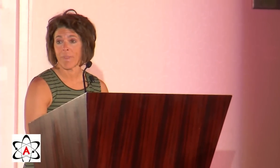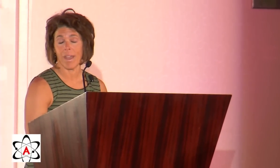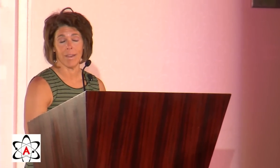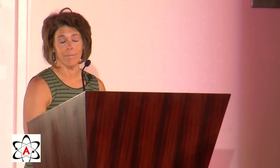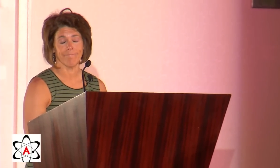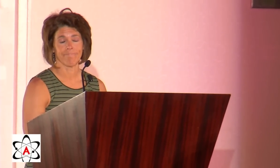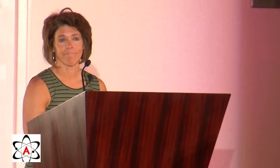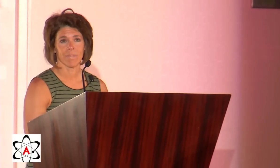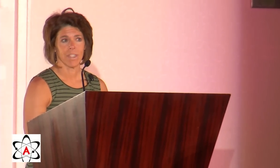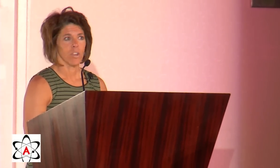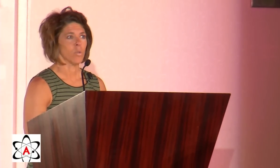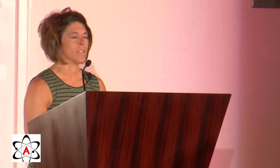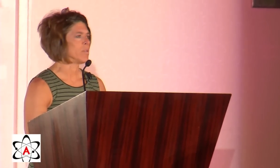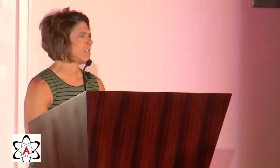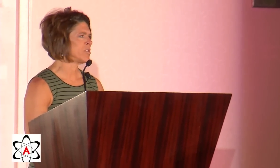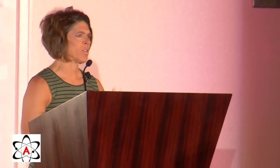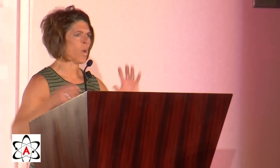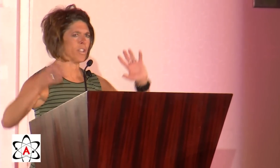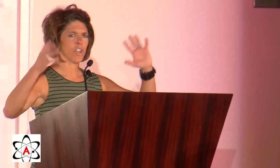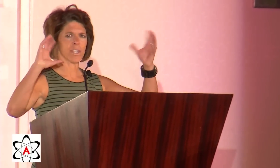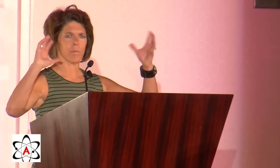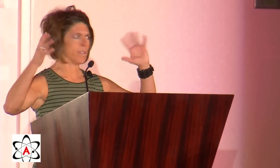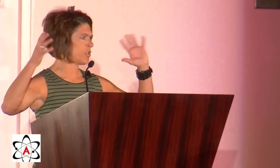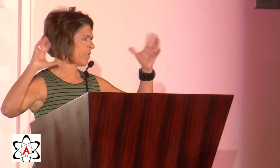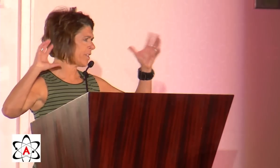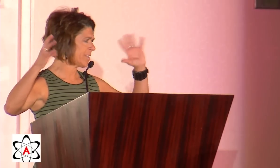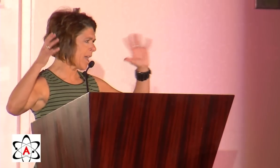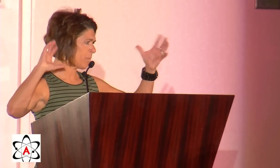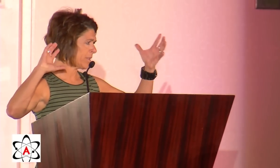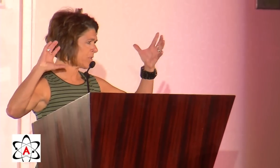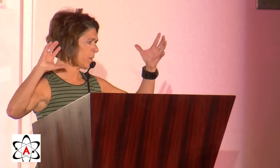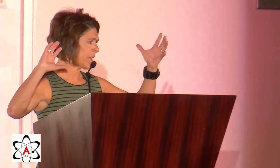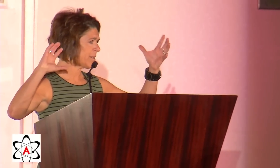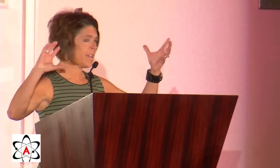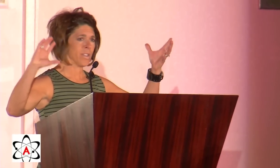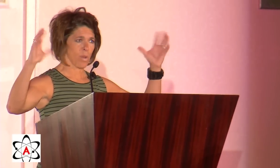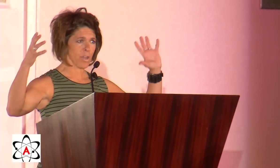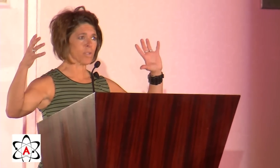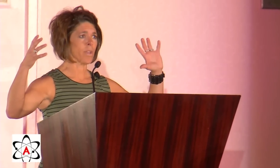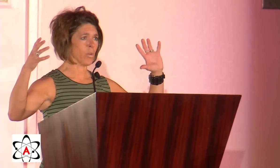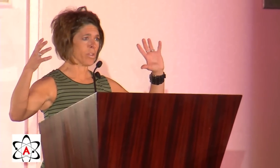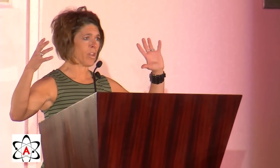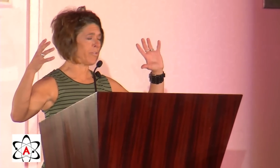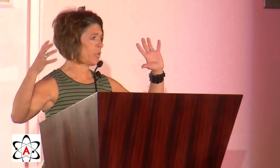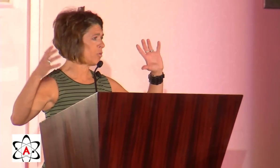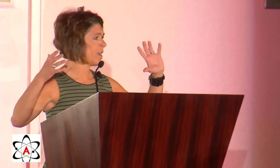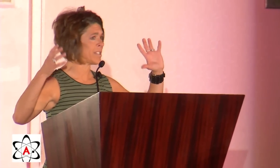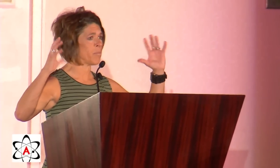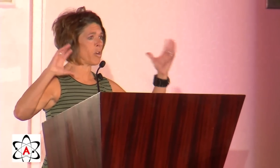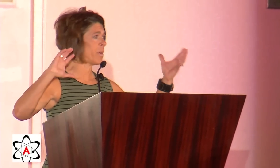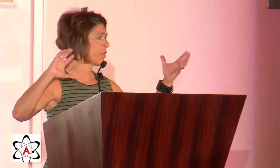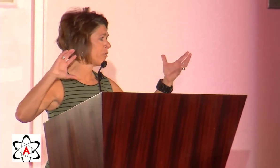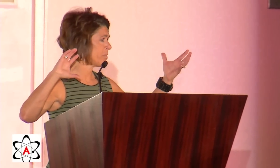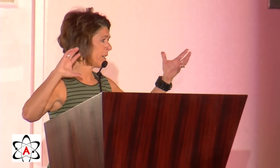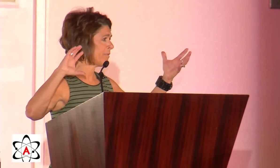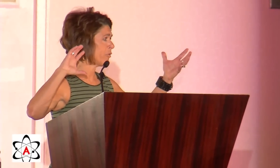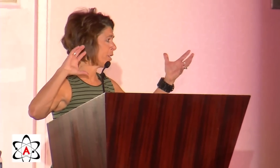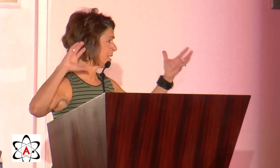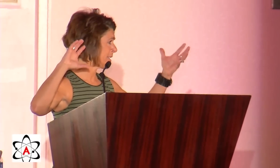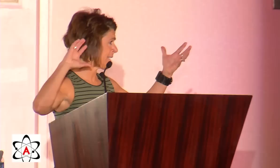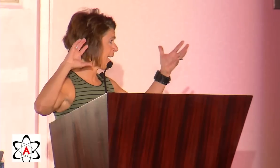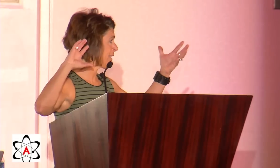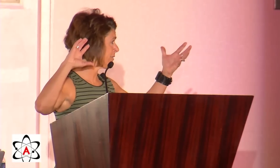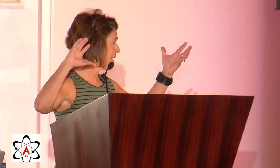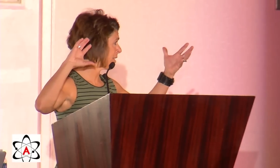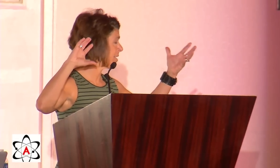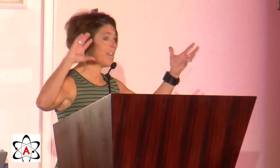brother, who is, there's quite a juxtaposition of things happening this weekend. So I'm here speaking with all of you, and tomorrow my brother is being converted